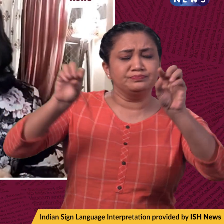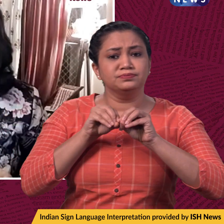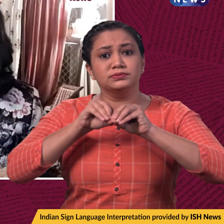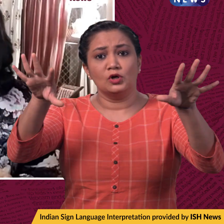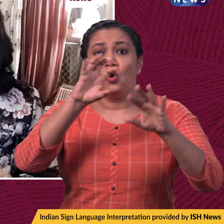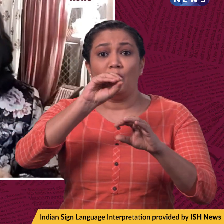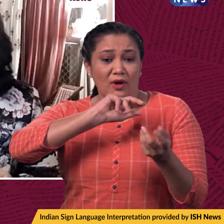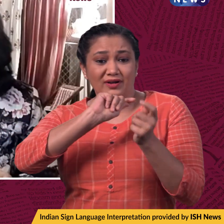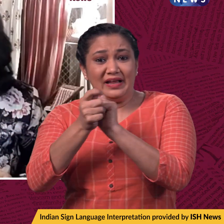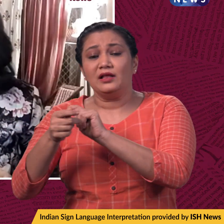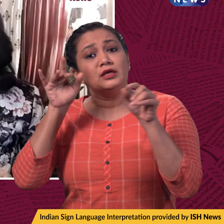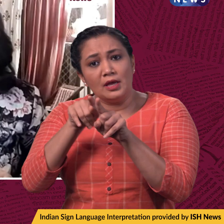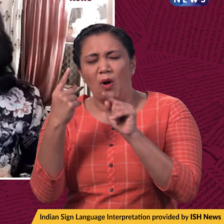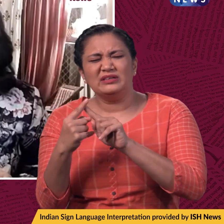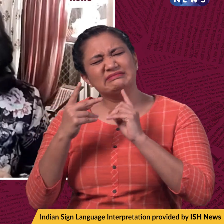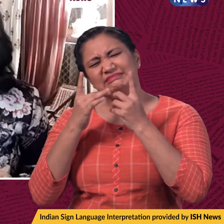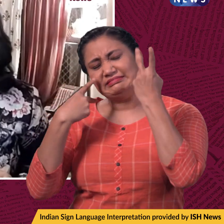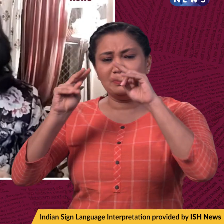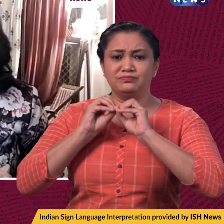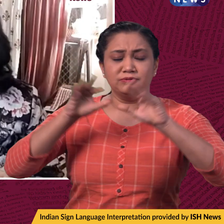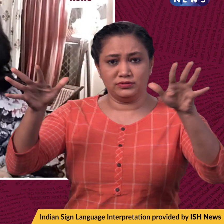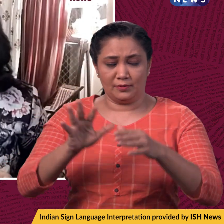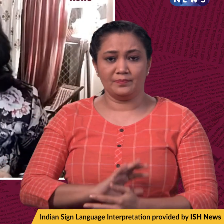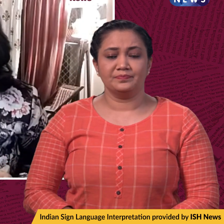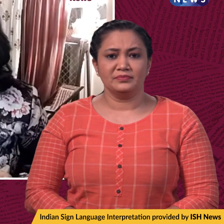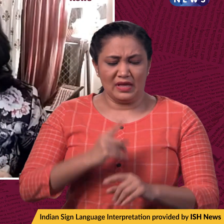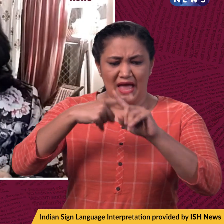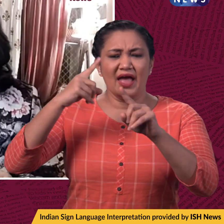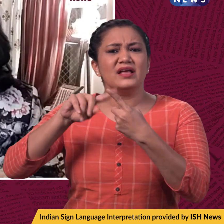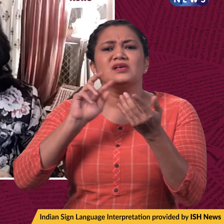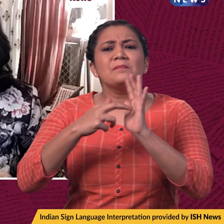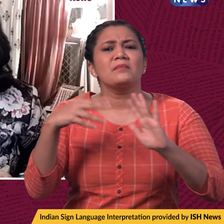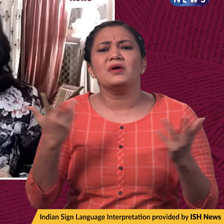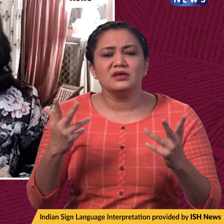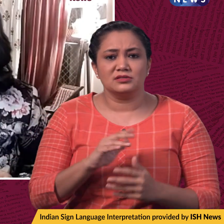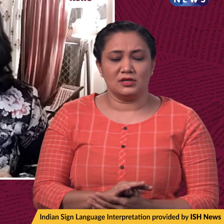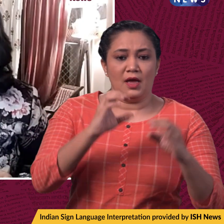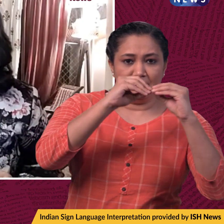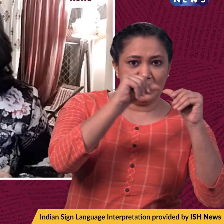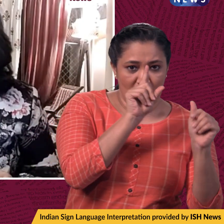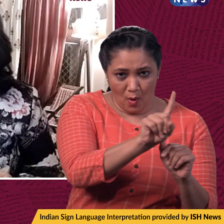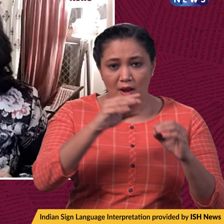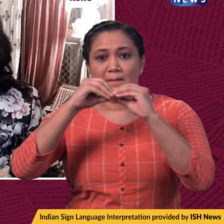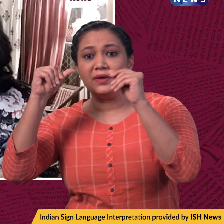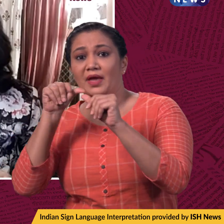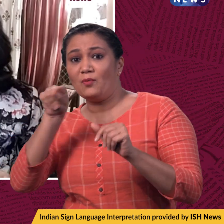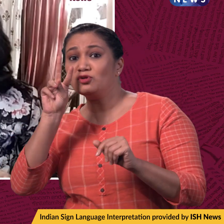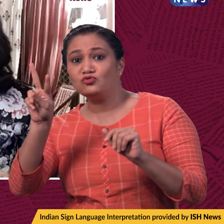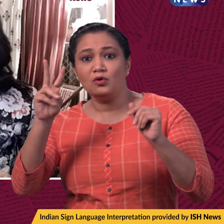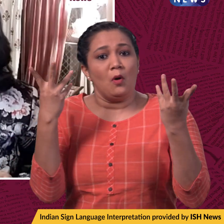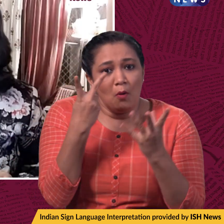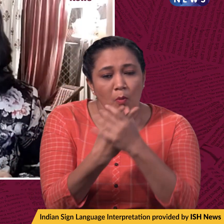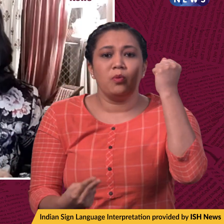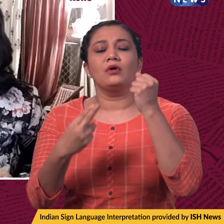other Omicron mutations. Now, XE is a recombinant, which is a mutation of BA1 and